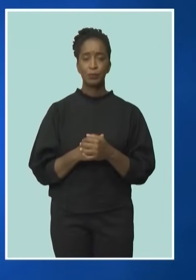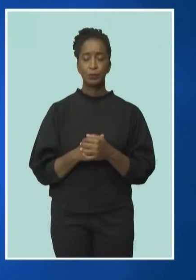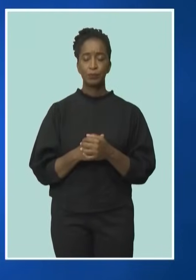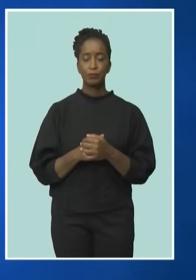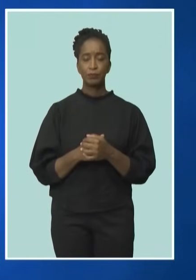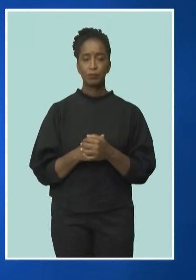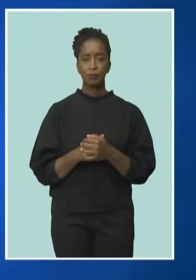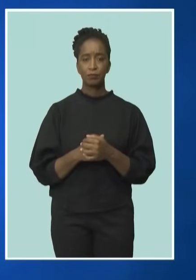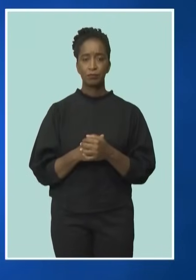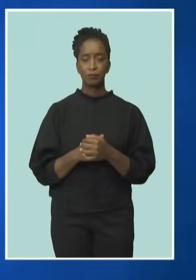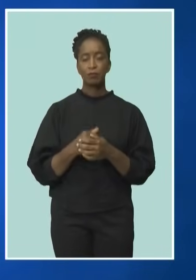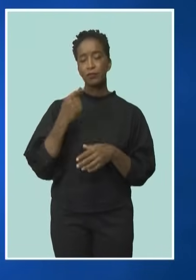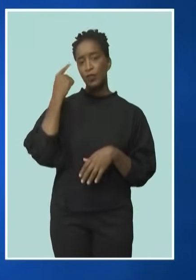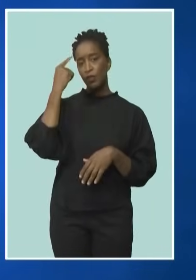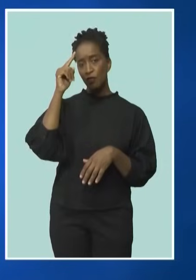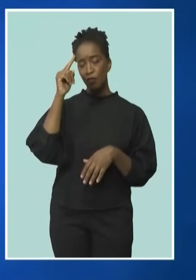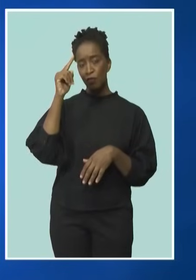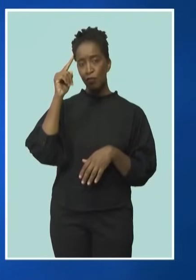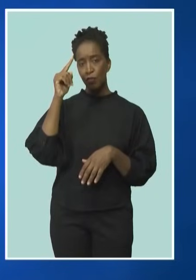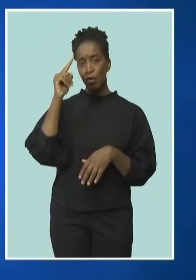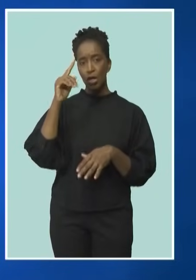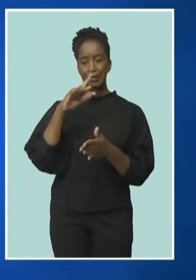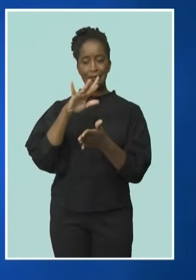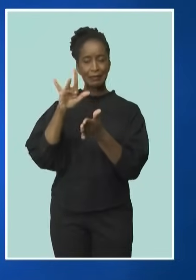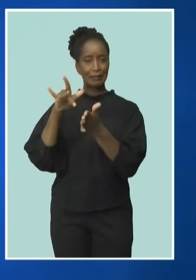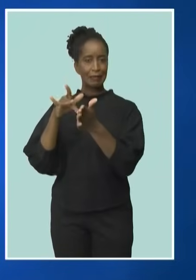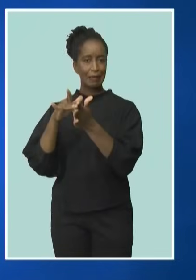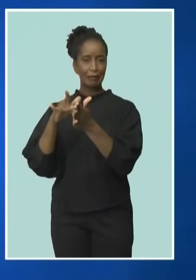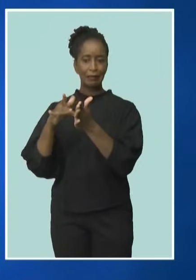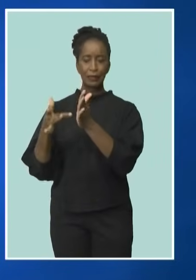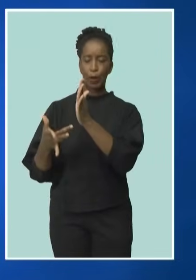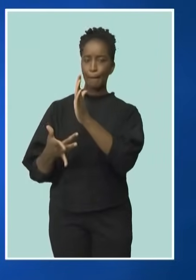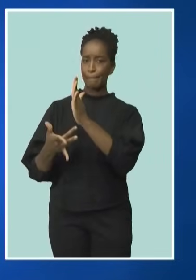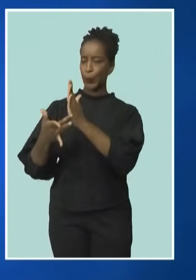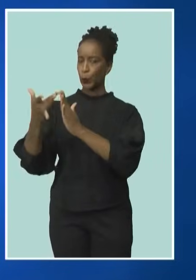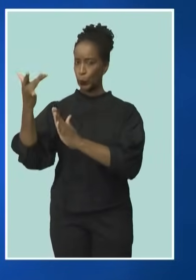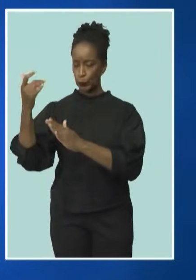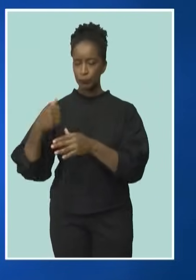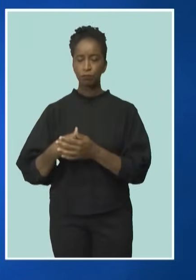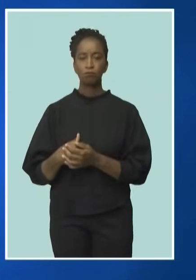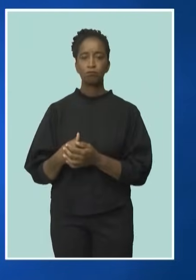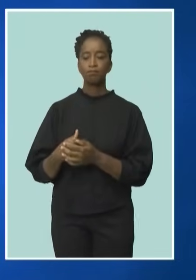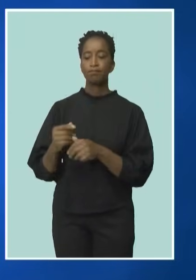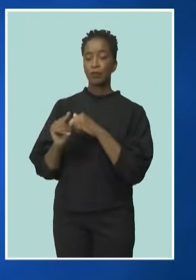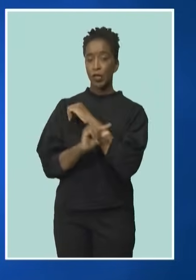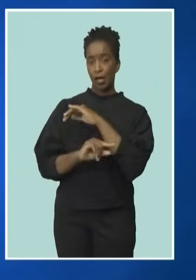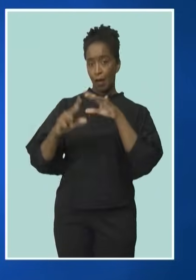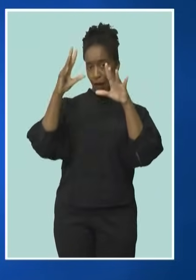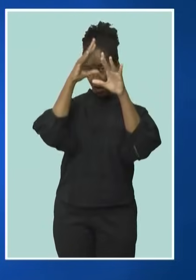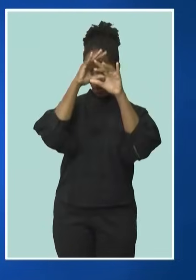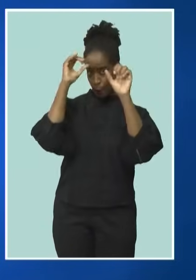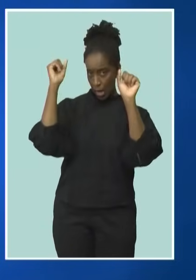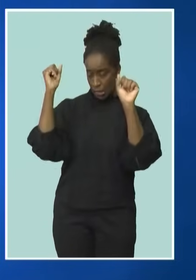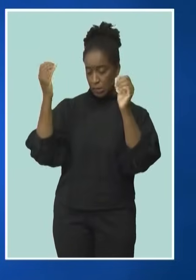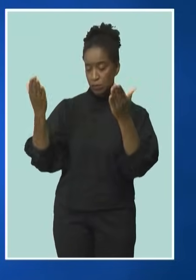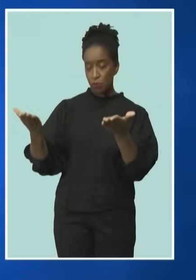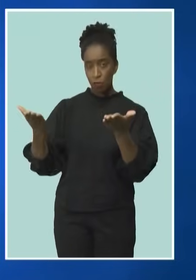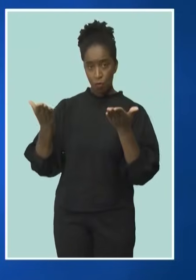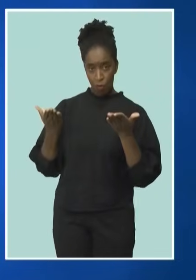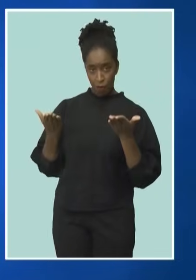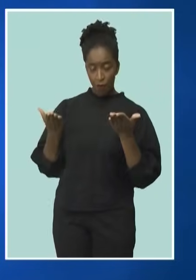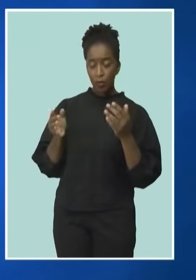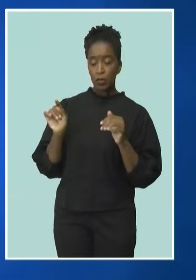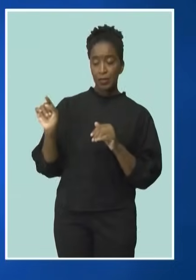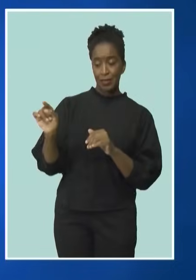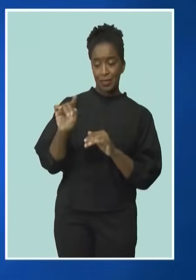sciences facilities anywhere in the region. The president of Guyana has offered that of the